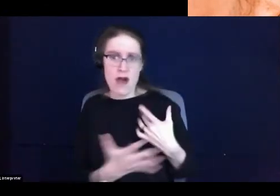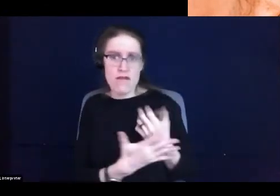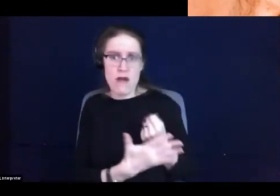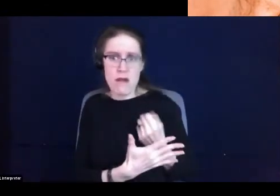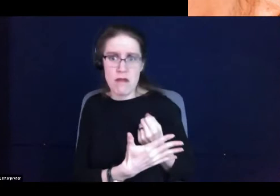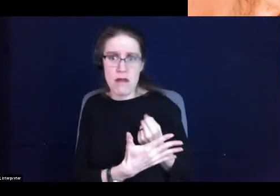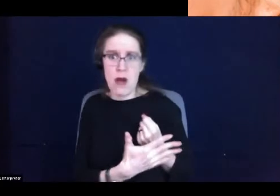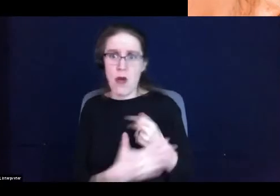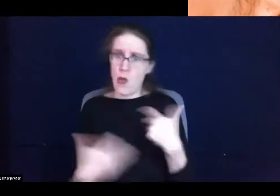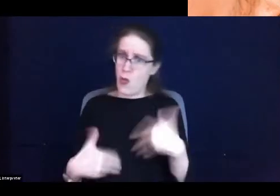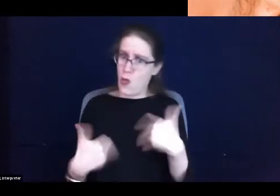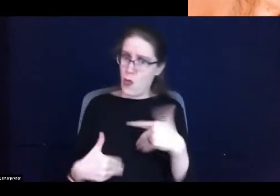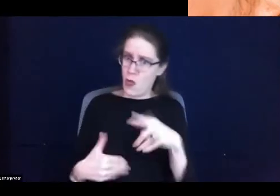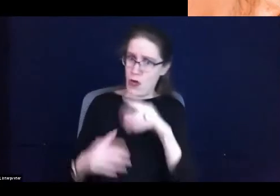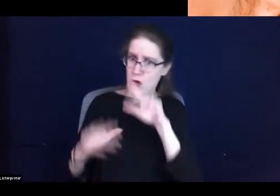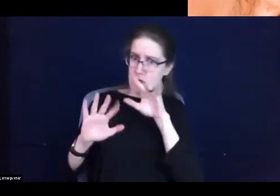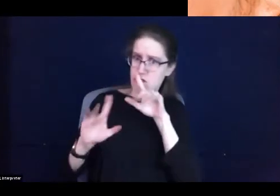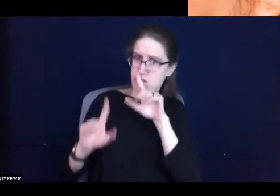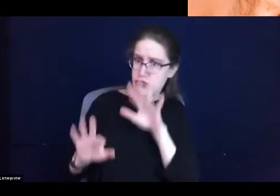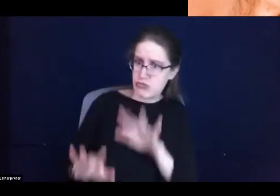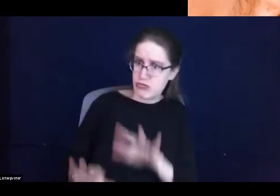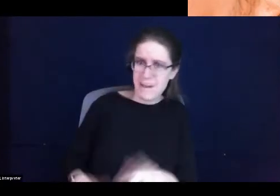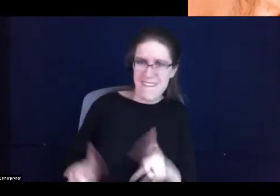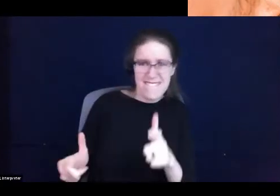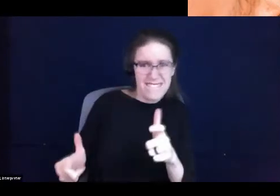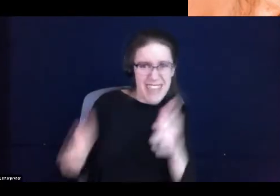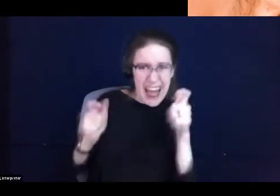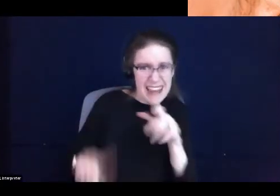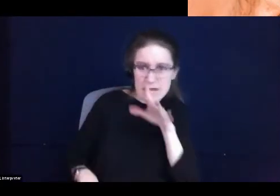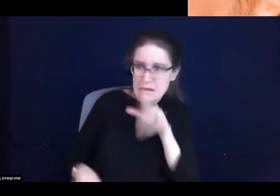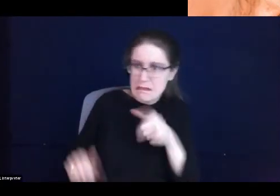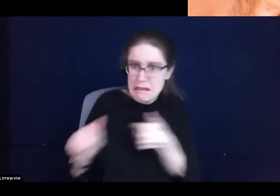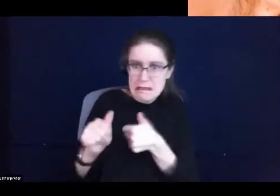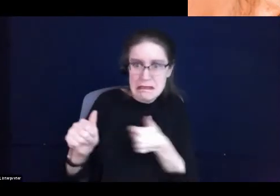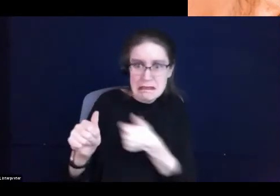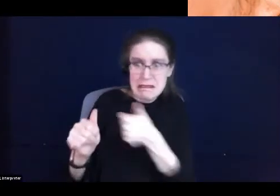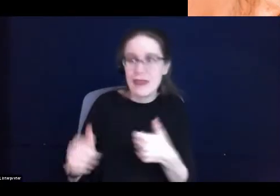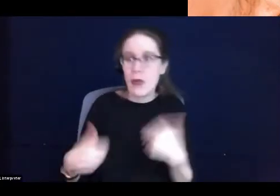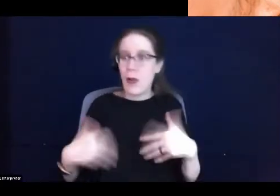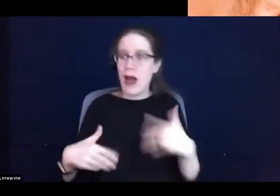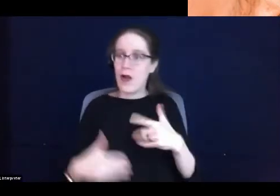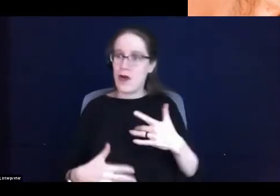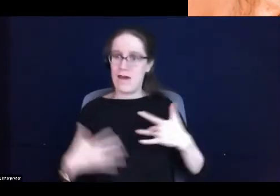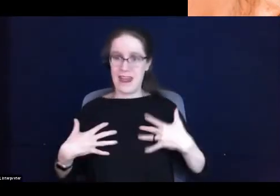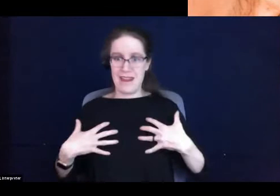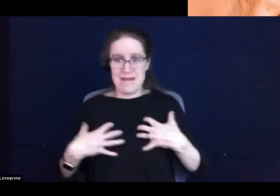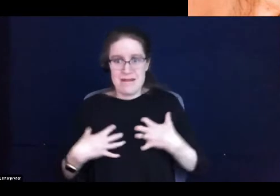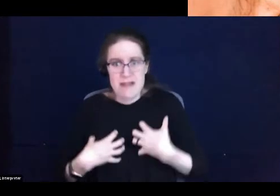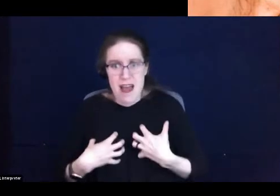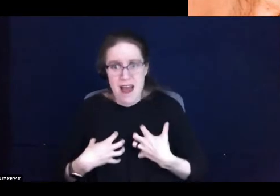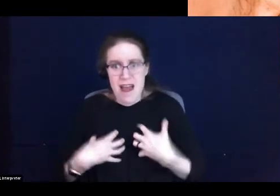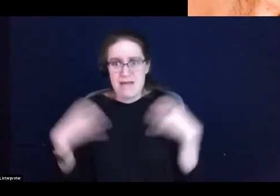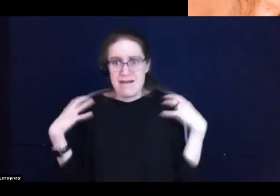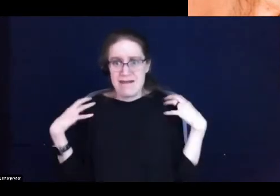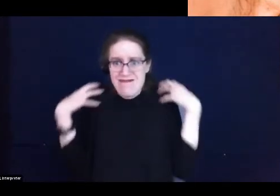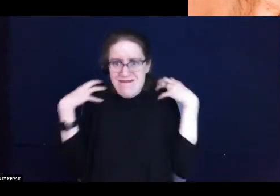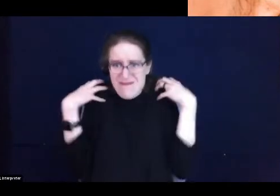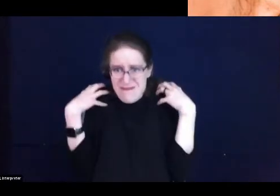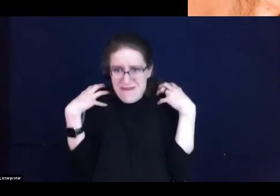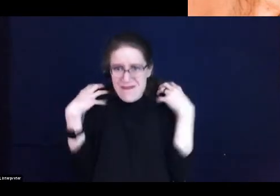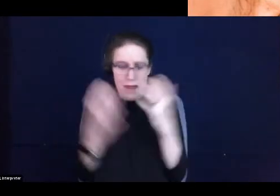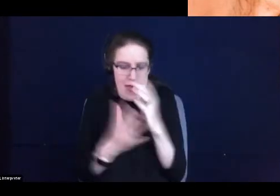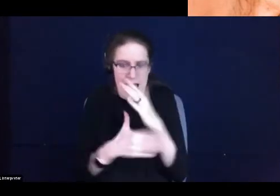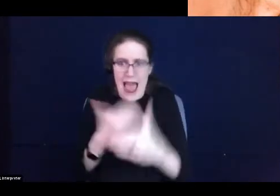very interactive today. I can't even read all of these so fast. My chest feels tight, clenching up, my palms